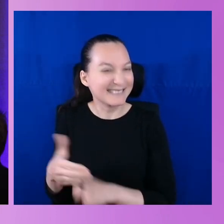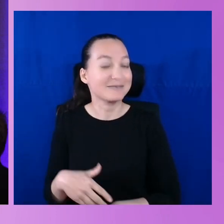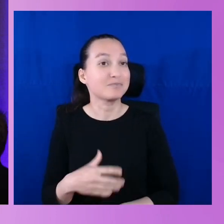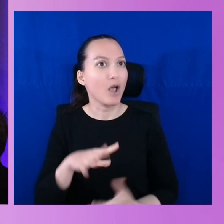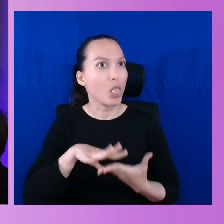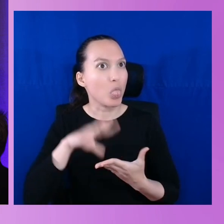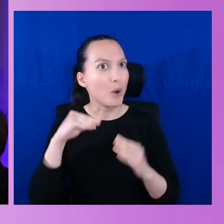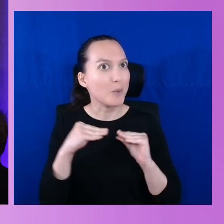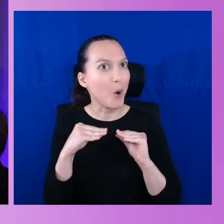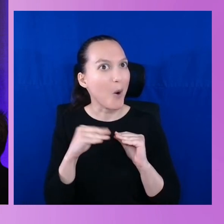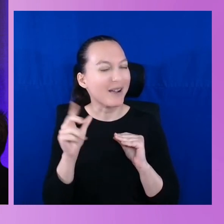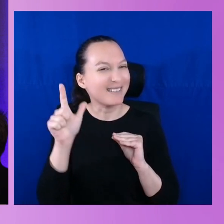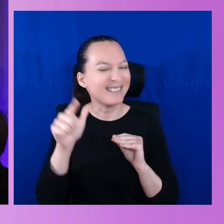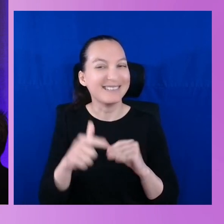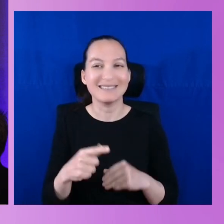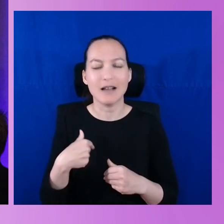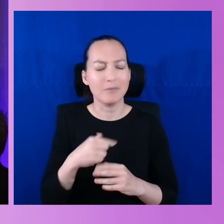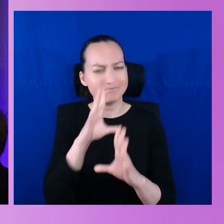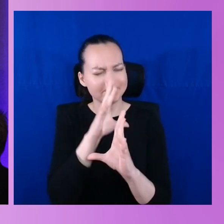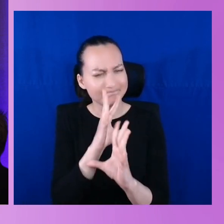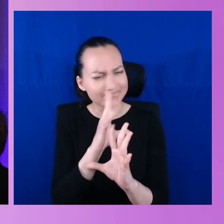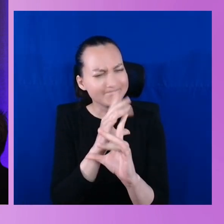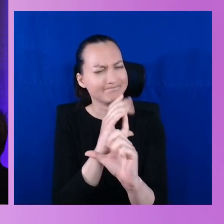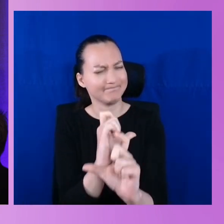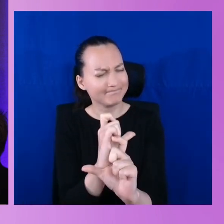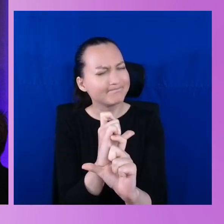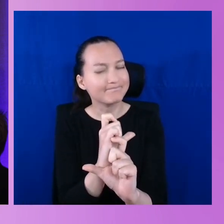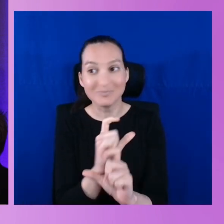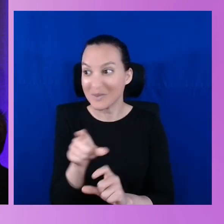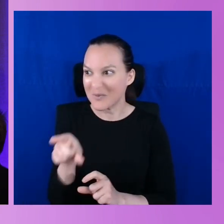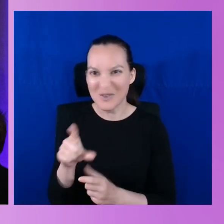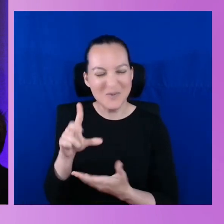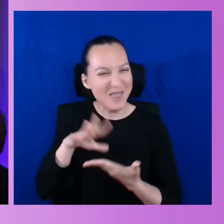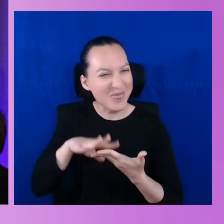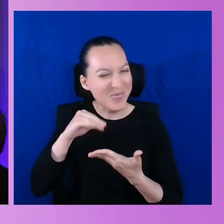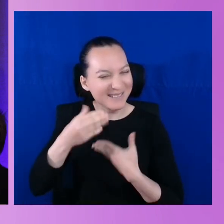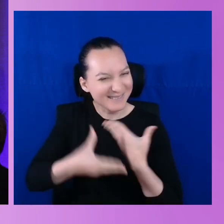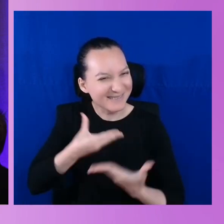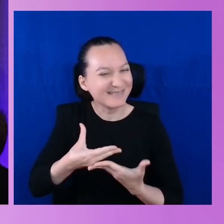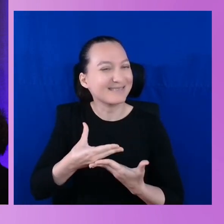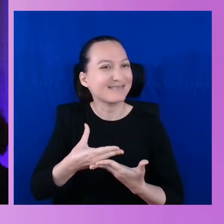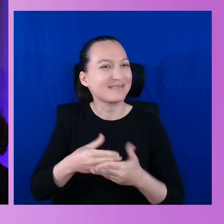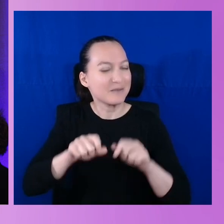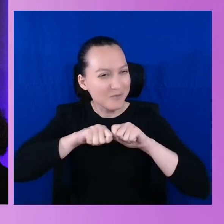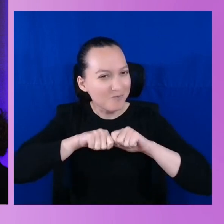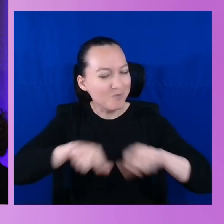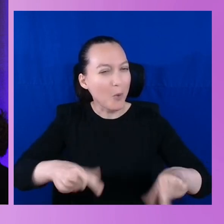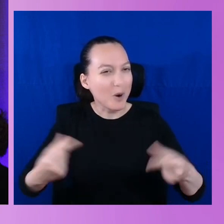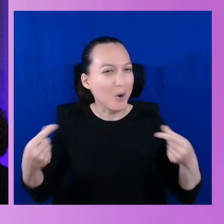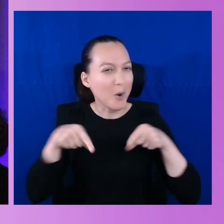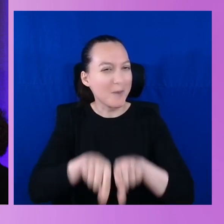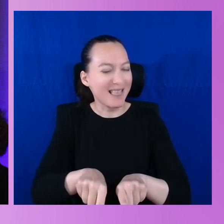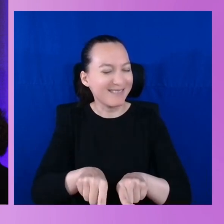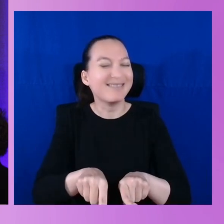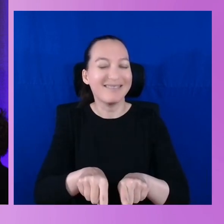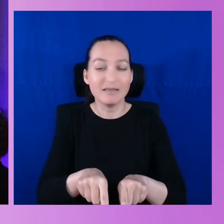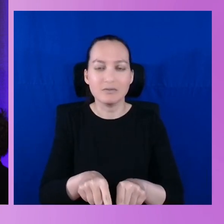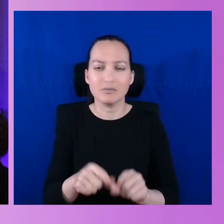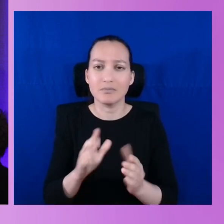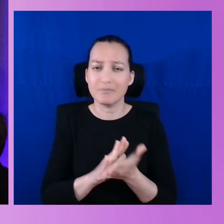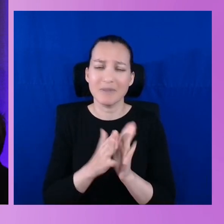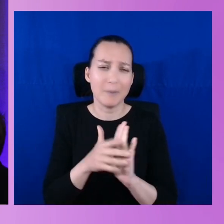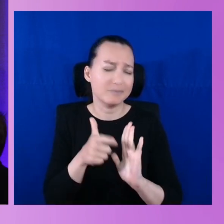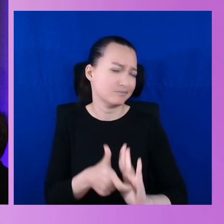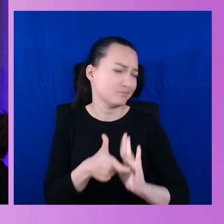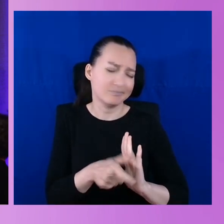and I'll be really fascinated what you learn as you roll Copilot out. But it's becoming an essential. That is